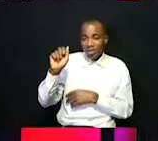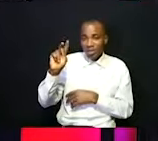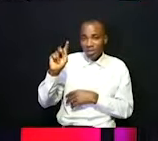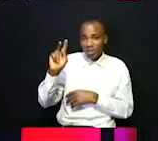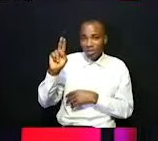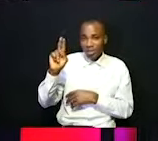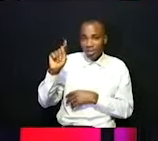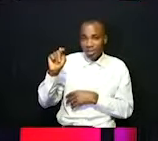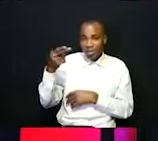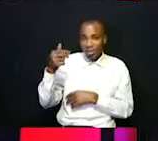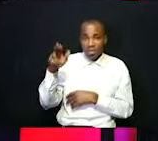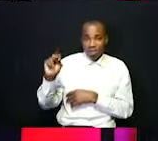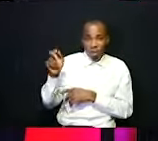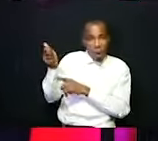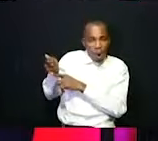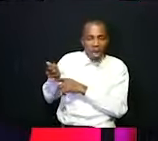The